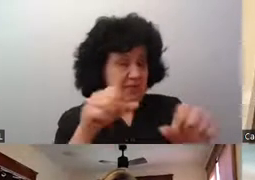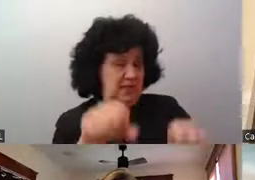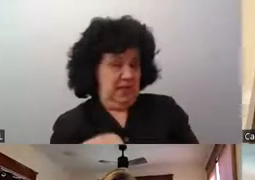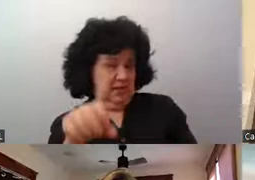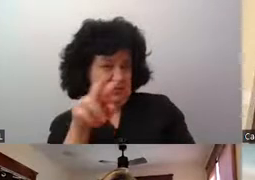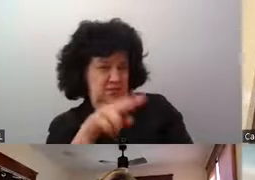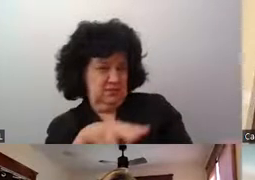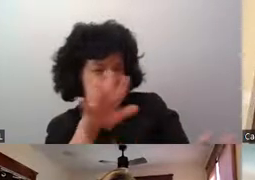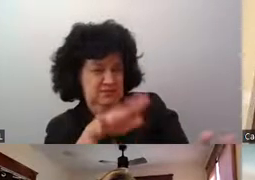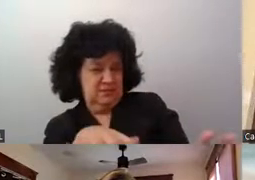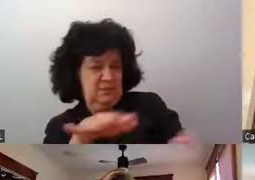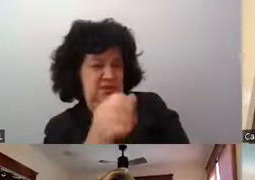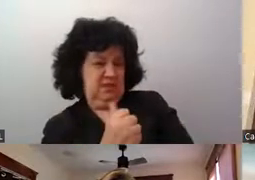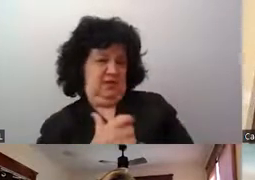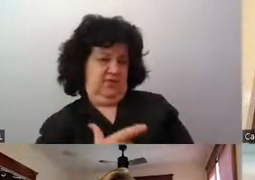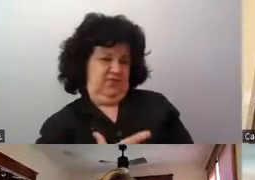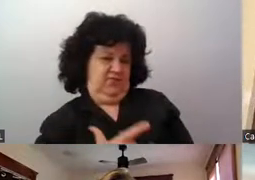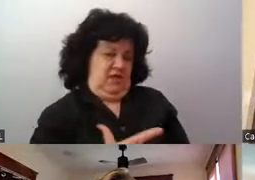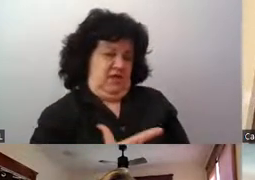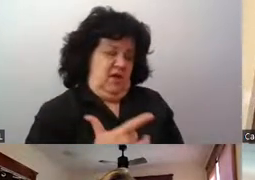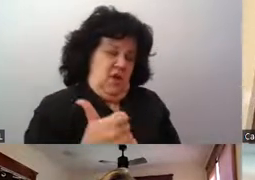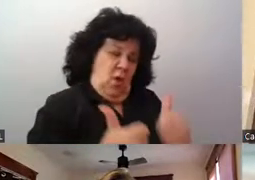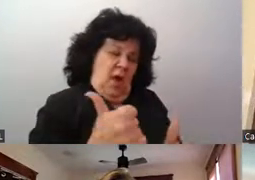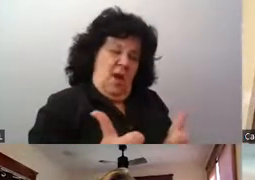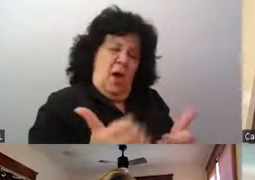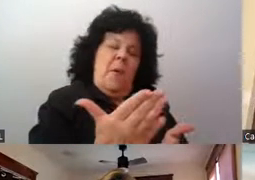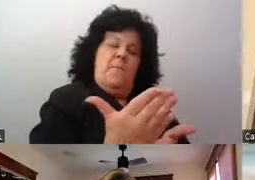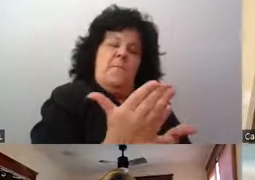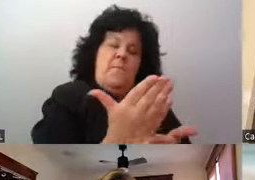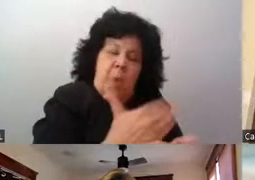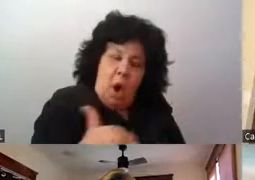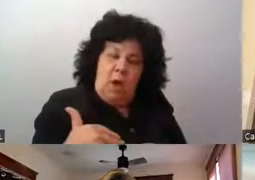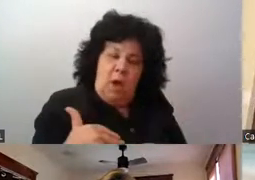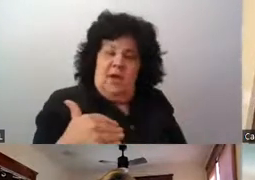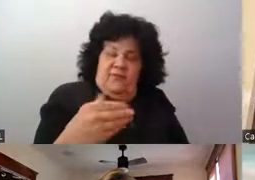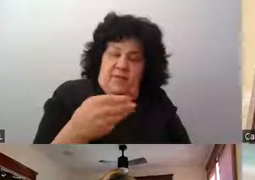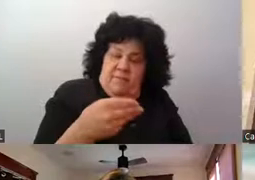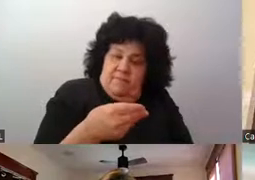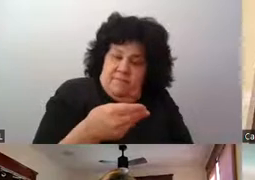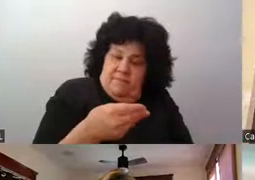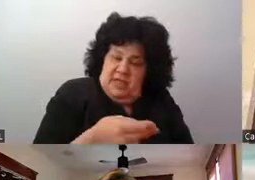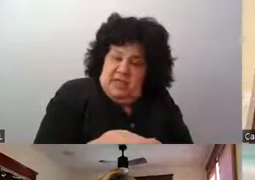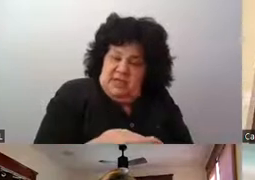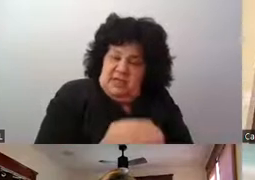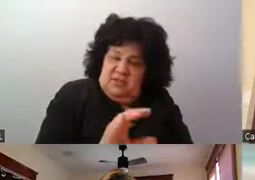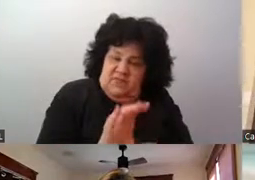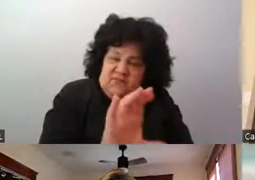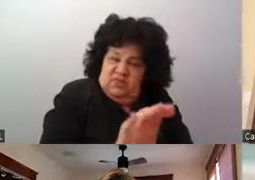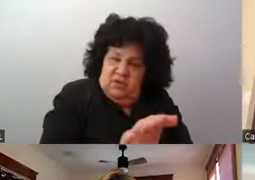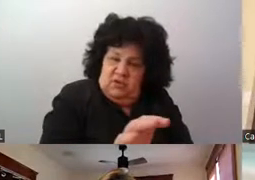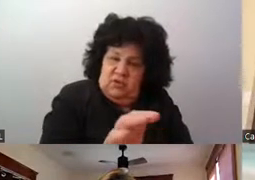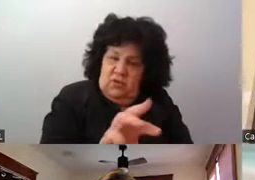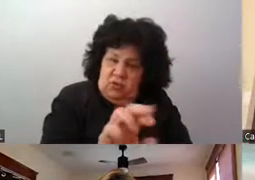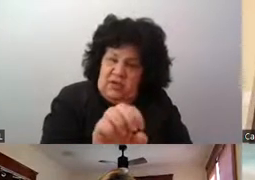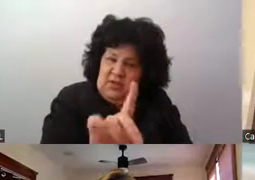what proportion of the monies are being redirected in a sustainable way? Not